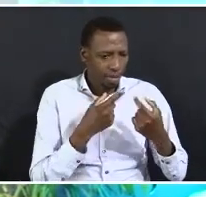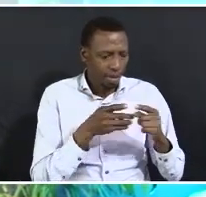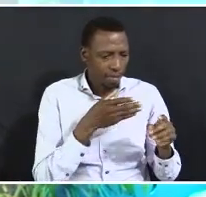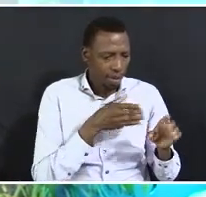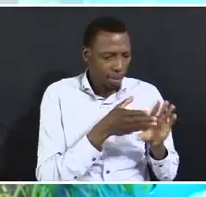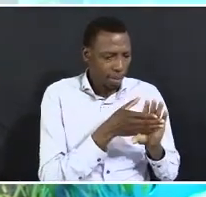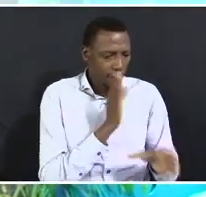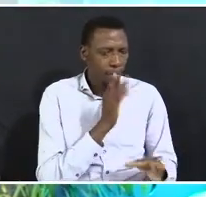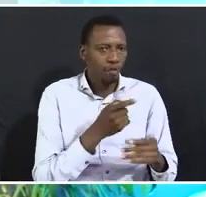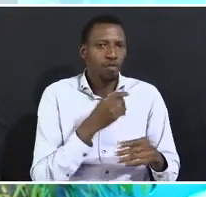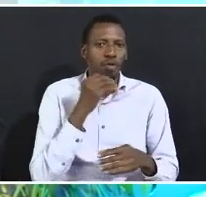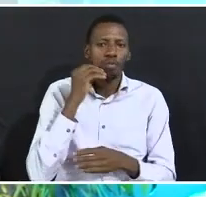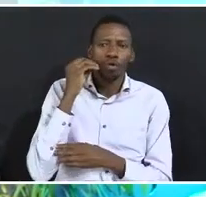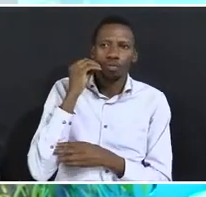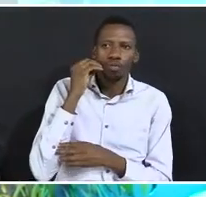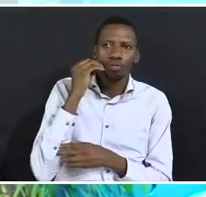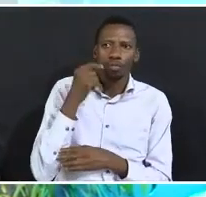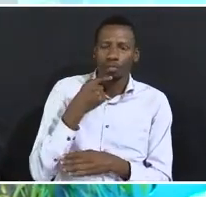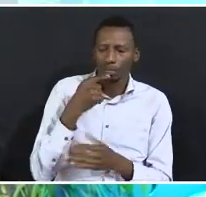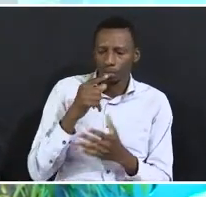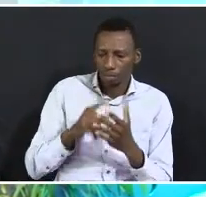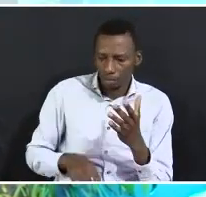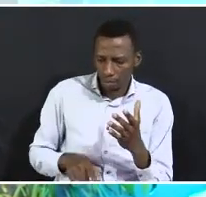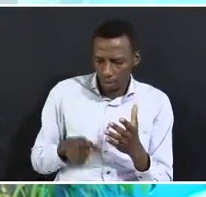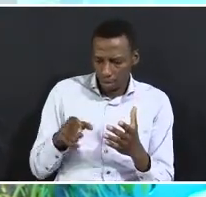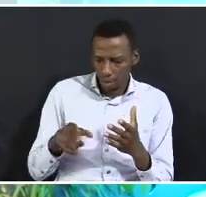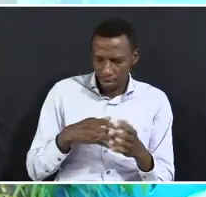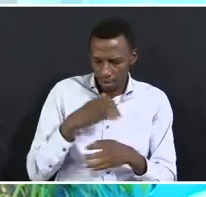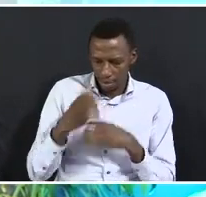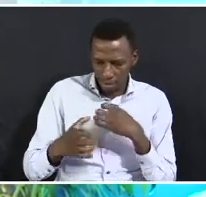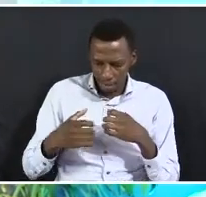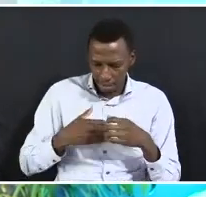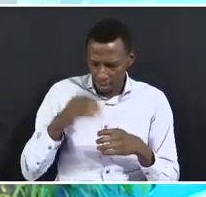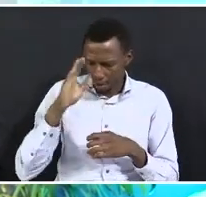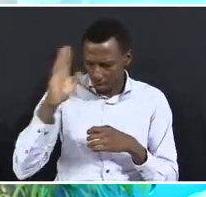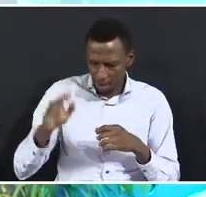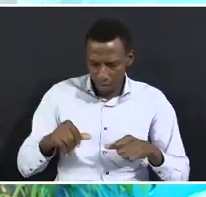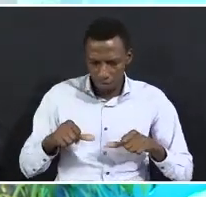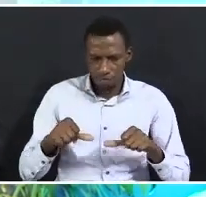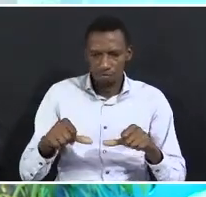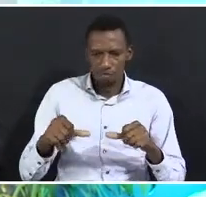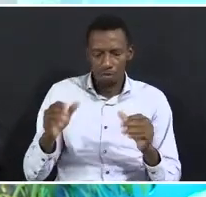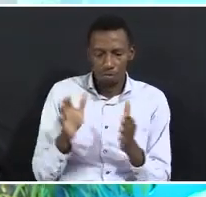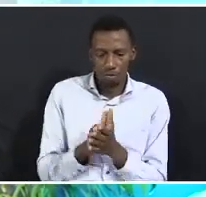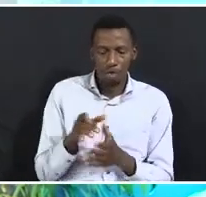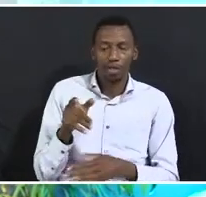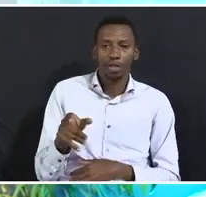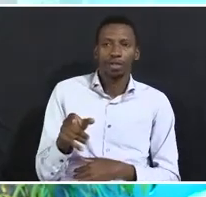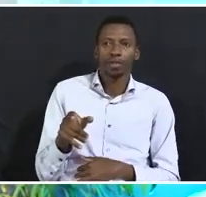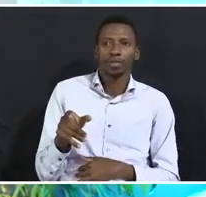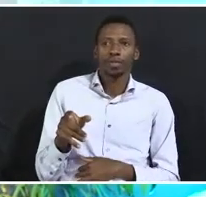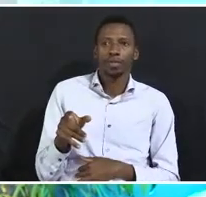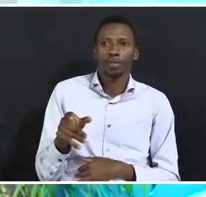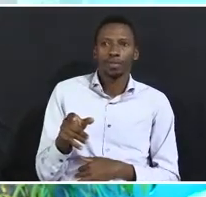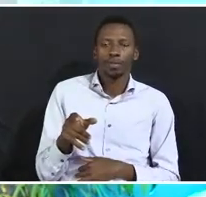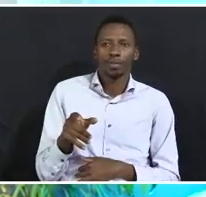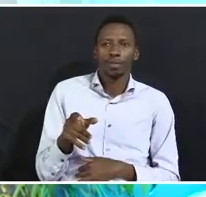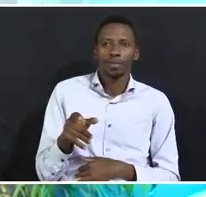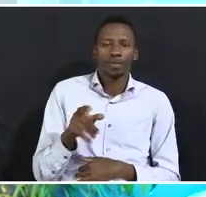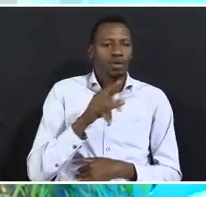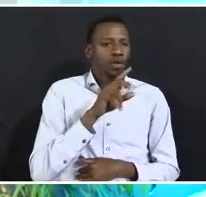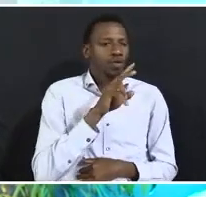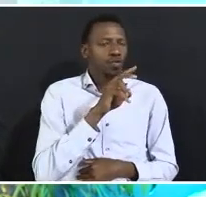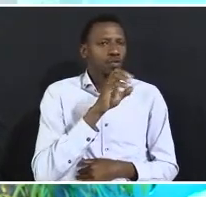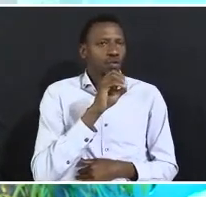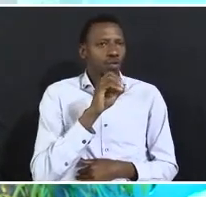home. And I said, "This is the end of this thing. I will never continue with these studies." 2003, I